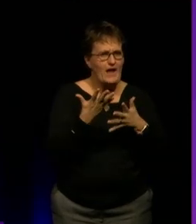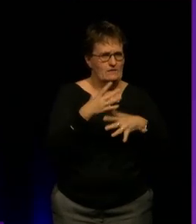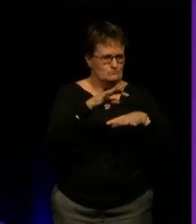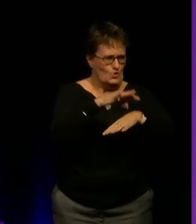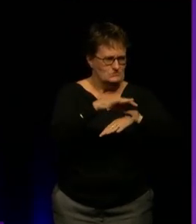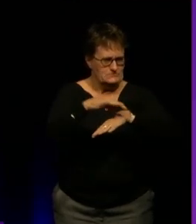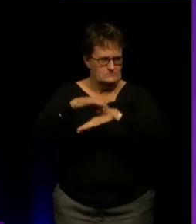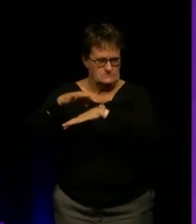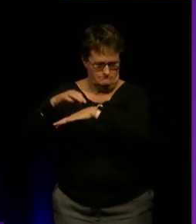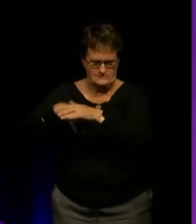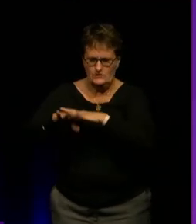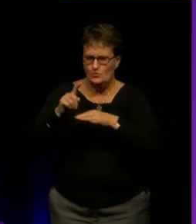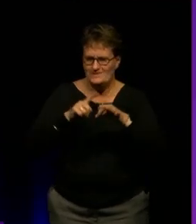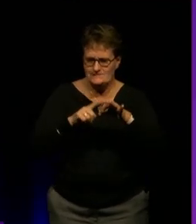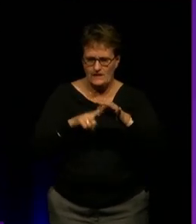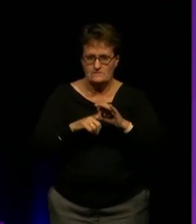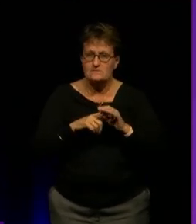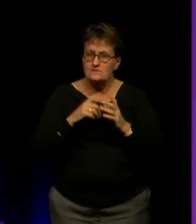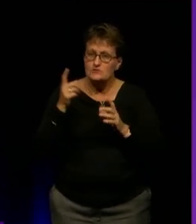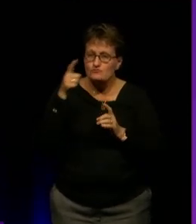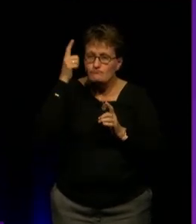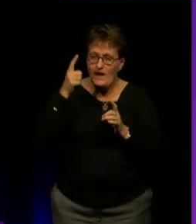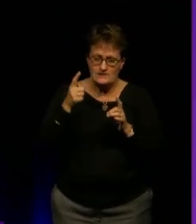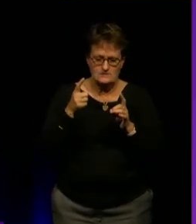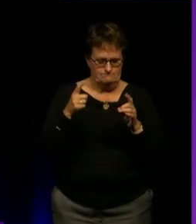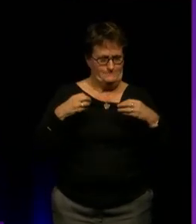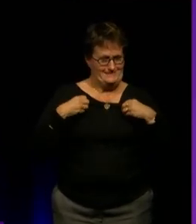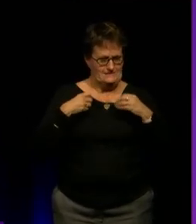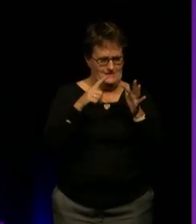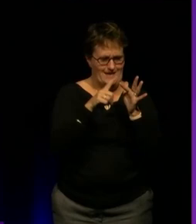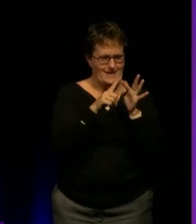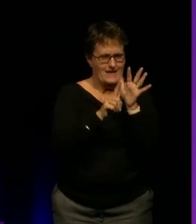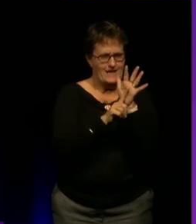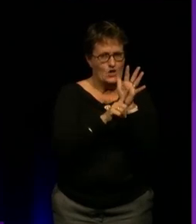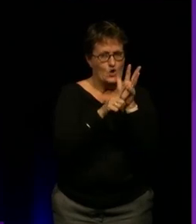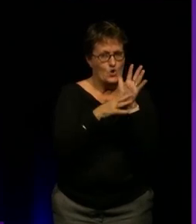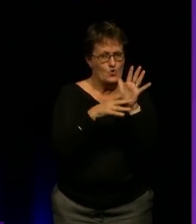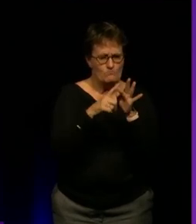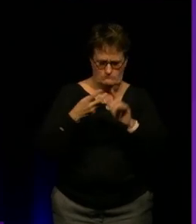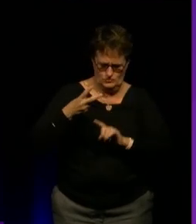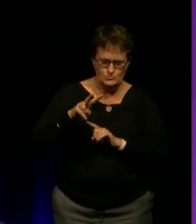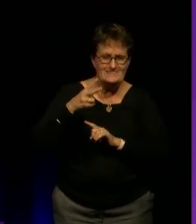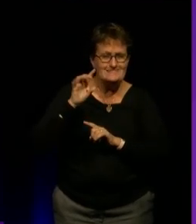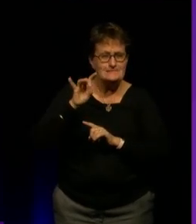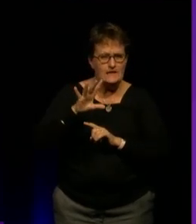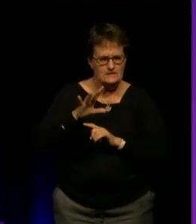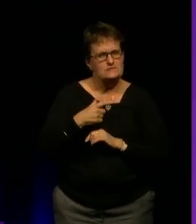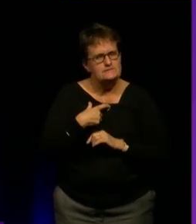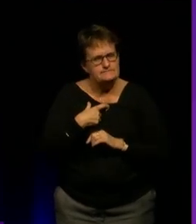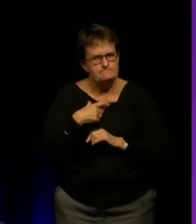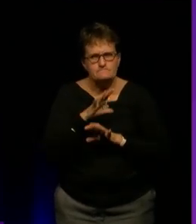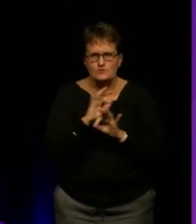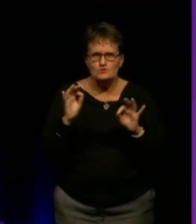in Queensland. He created the company Alloon in 2010 after noticing a lack of fast,